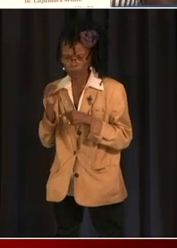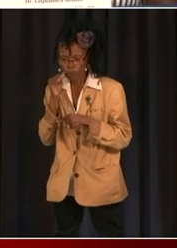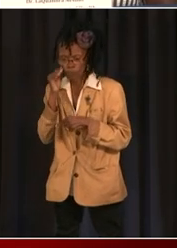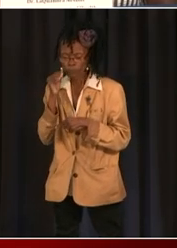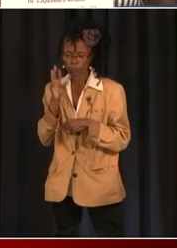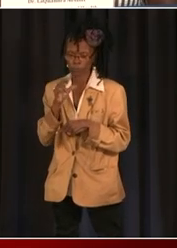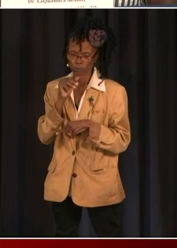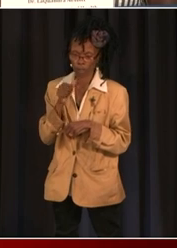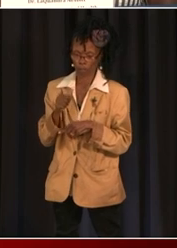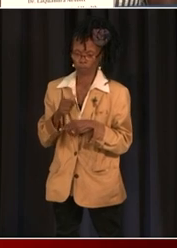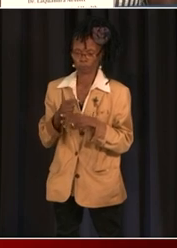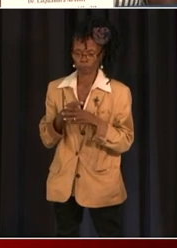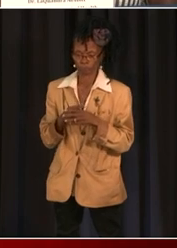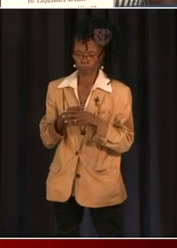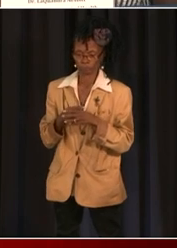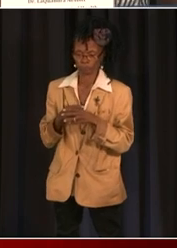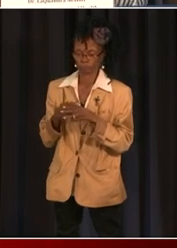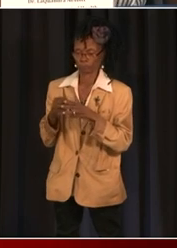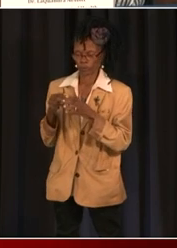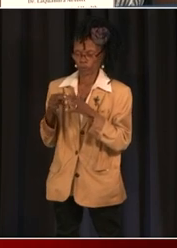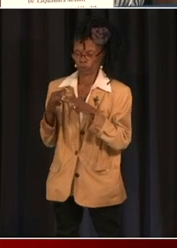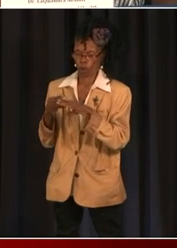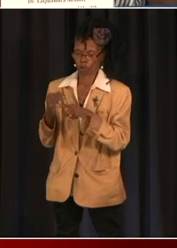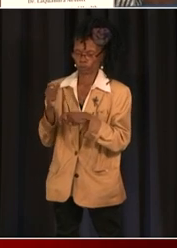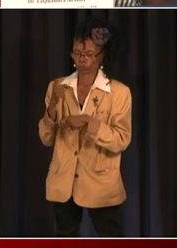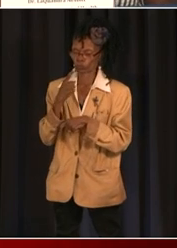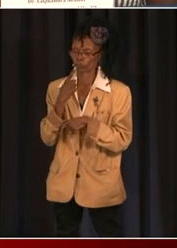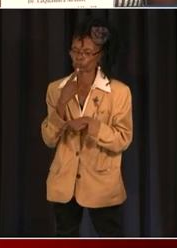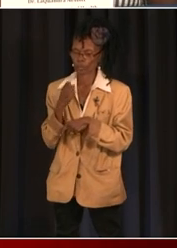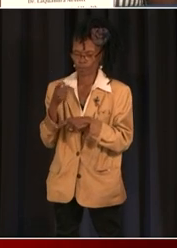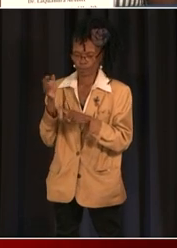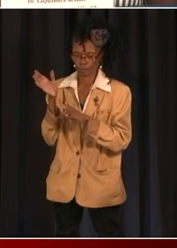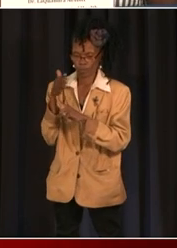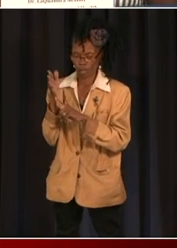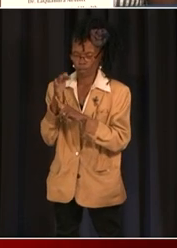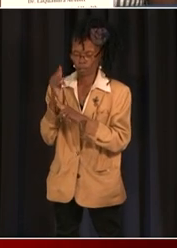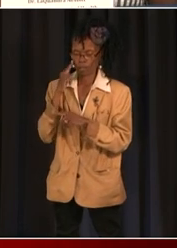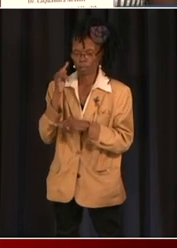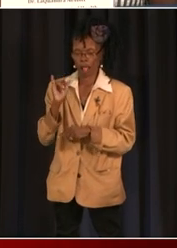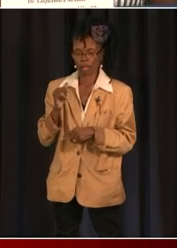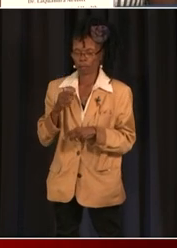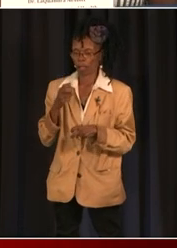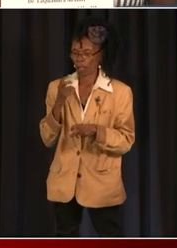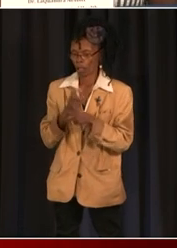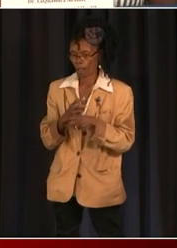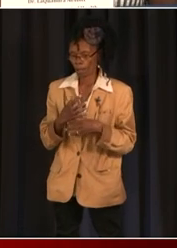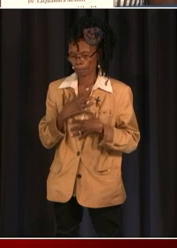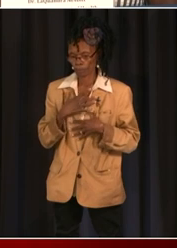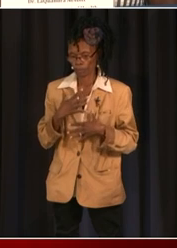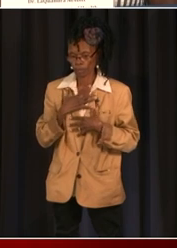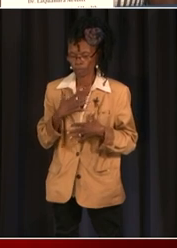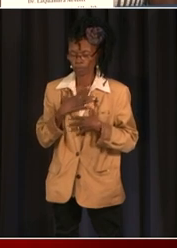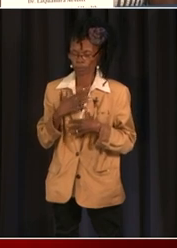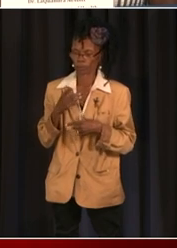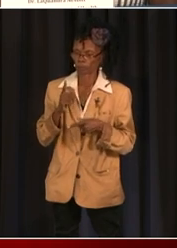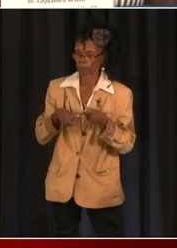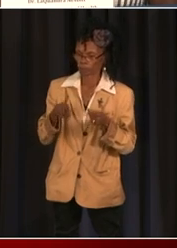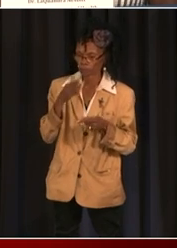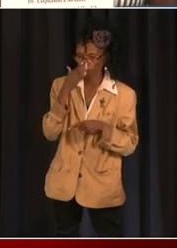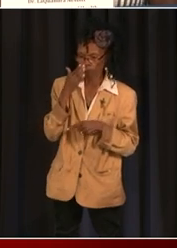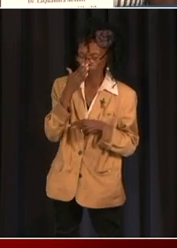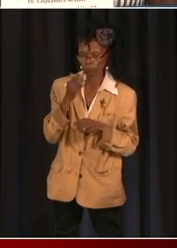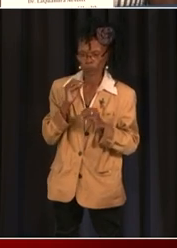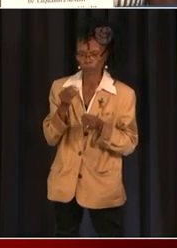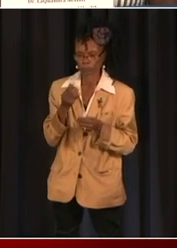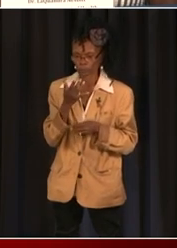red flag symptoms, shortness of breath, worsening cough, or loss of taste or smell, they should stay home. If they